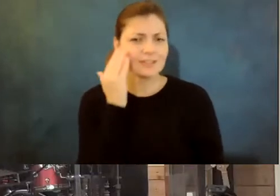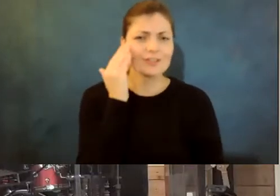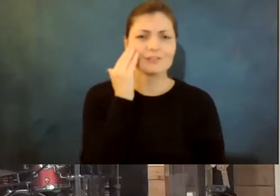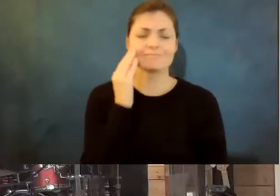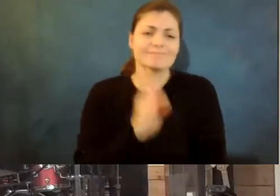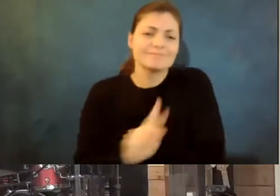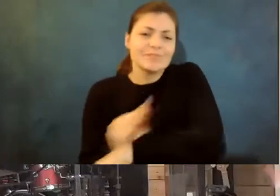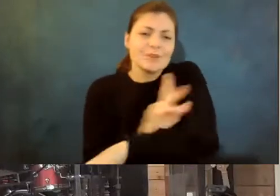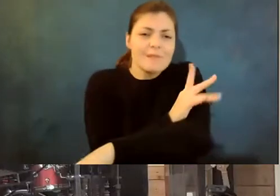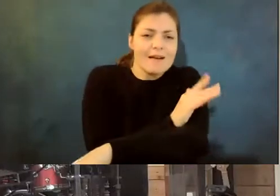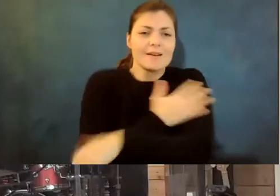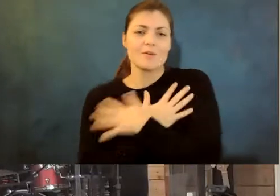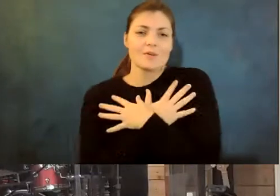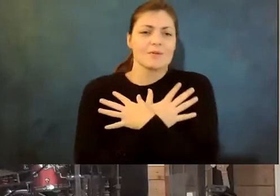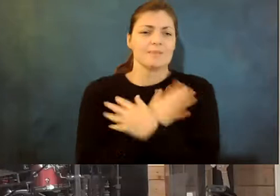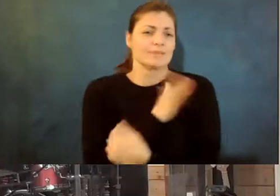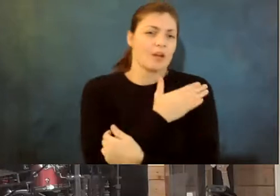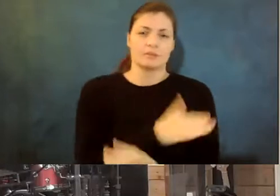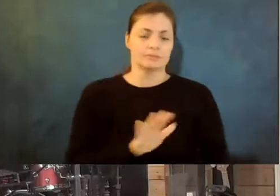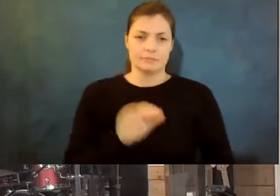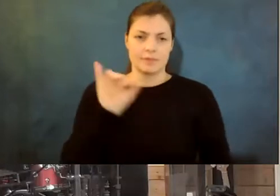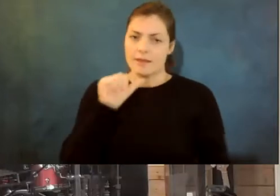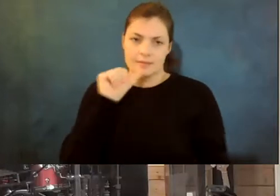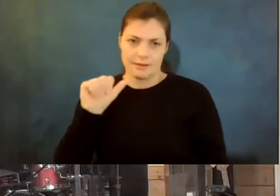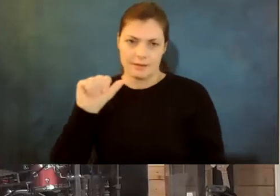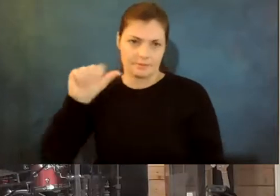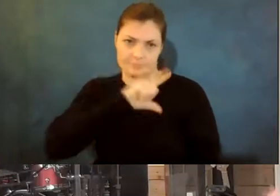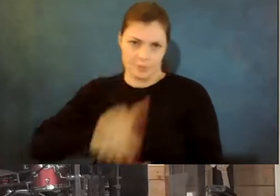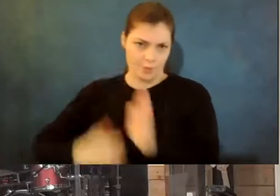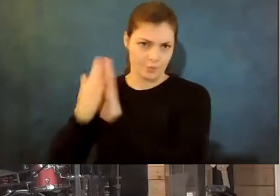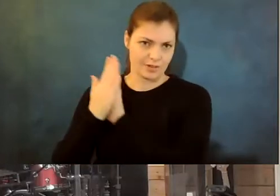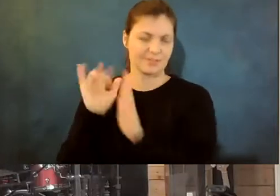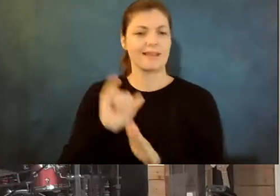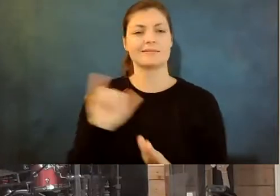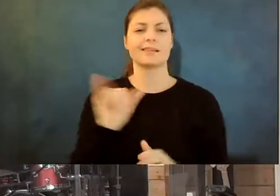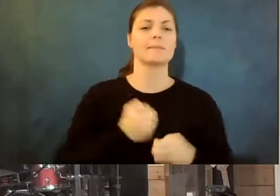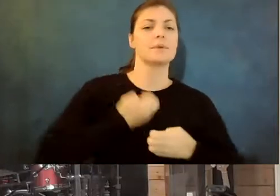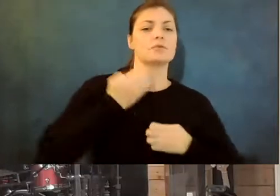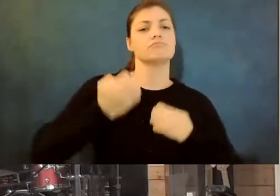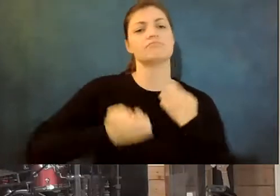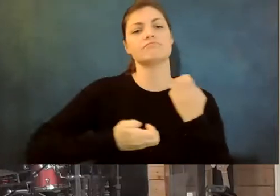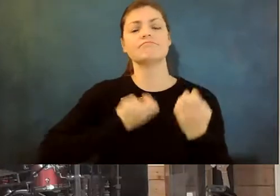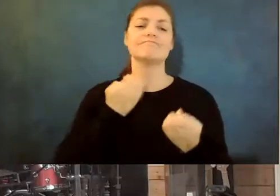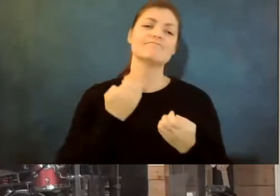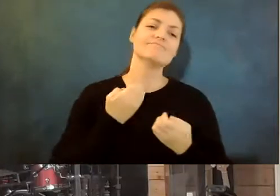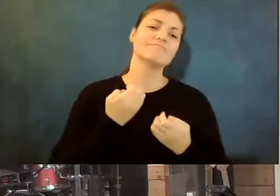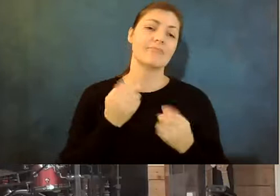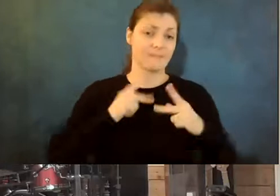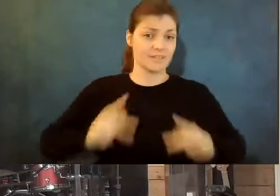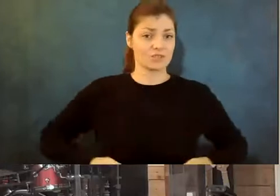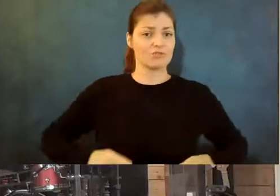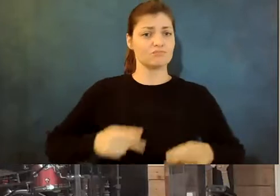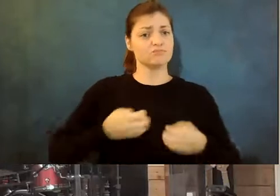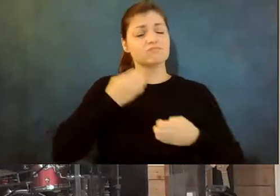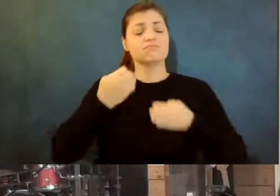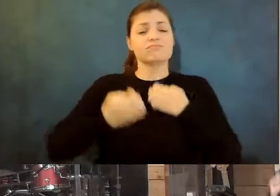spiritual goosebumps or whatever, but that's not the presence of the Lord. That's an emotional response, a physical response